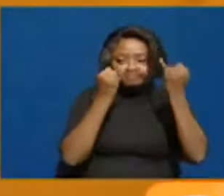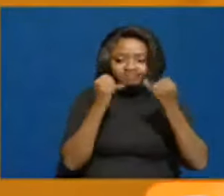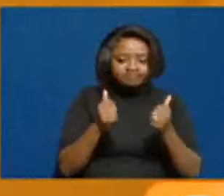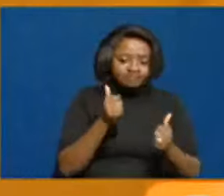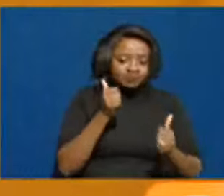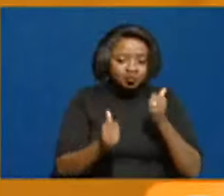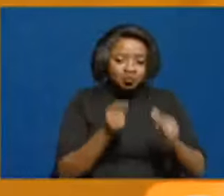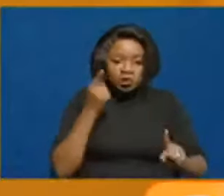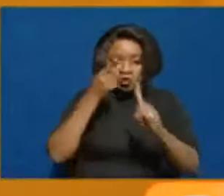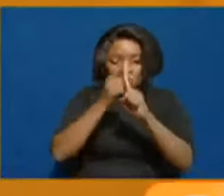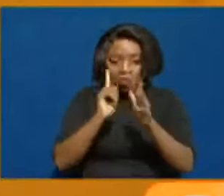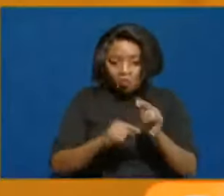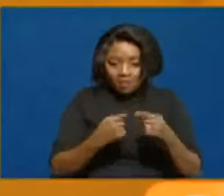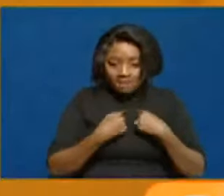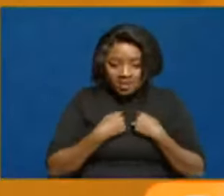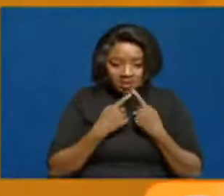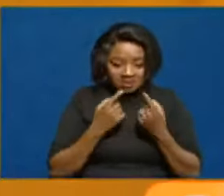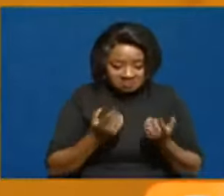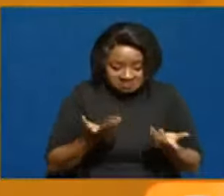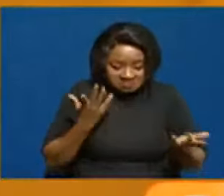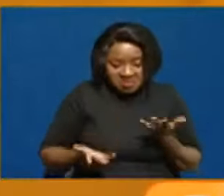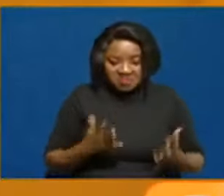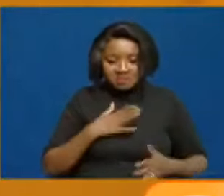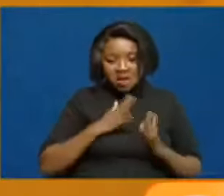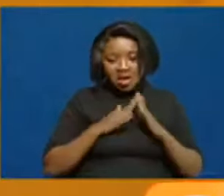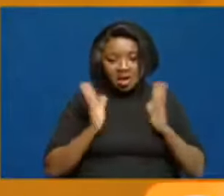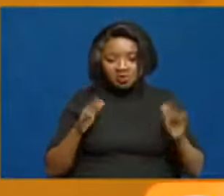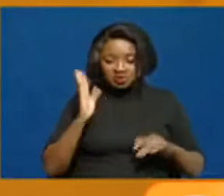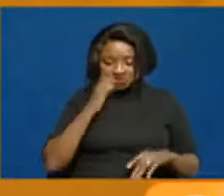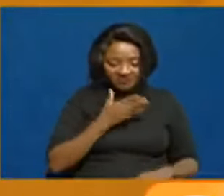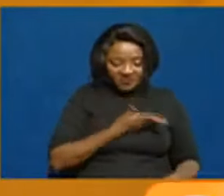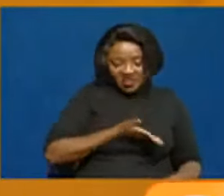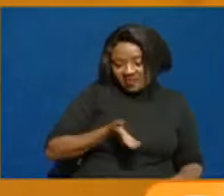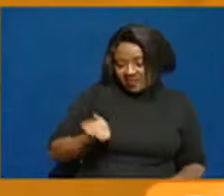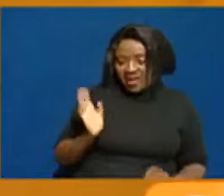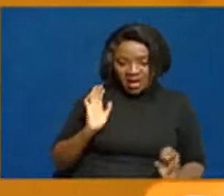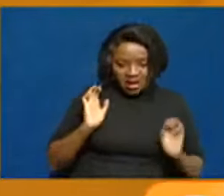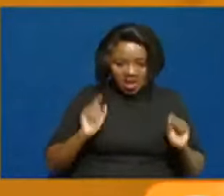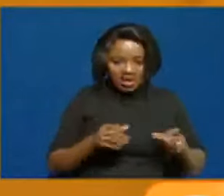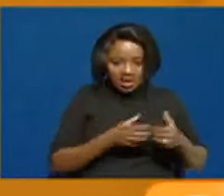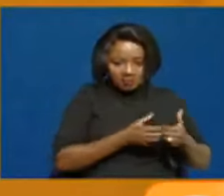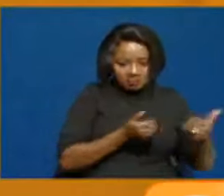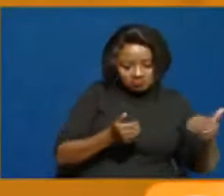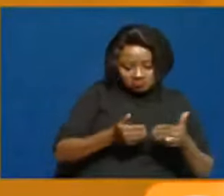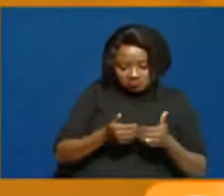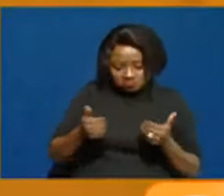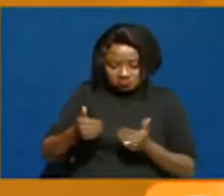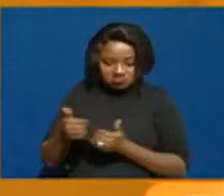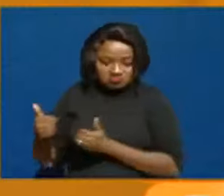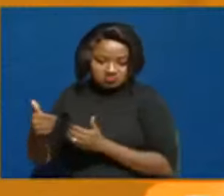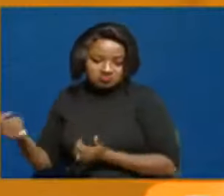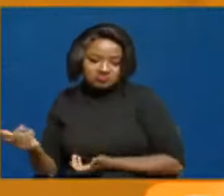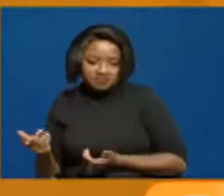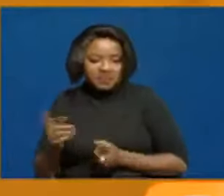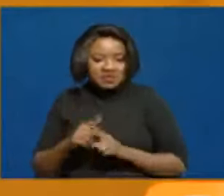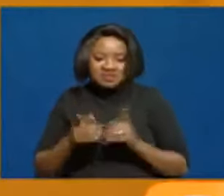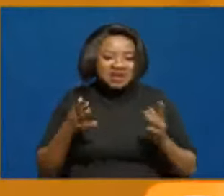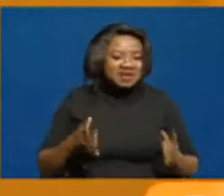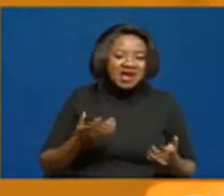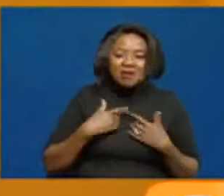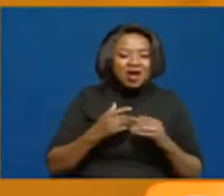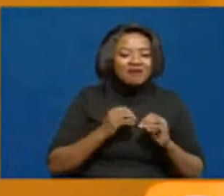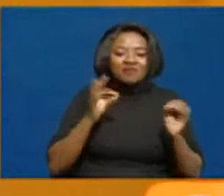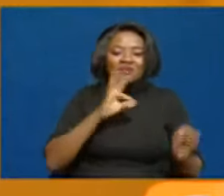me, as a producer of waste at my house level, I can be able to do segregation. Currently, there is no incentive